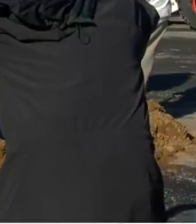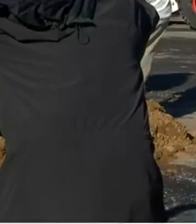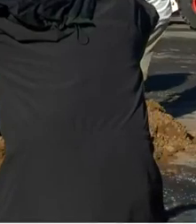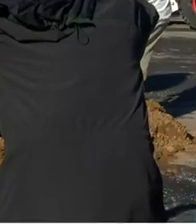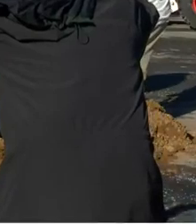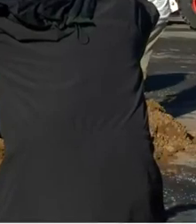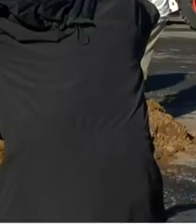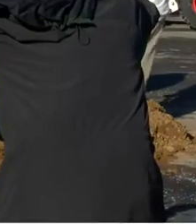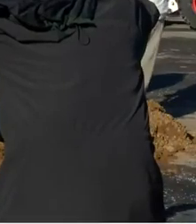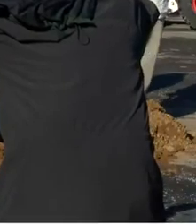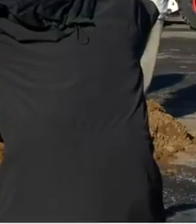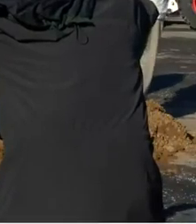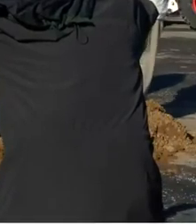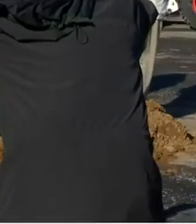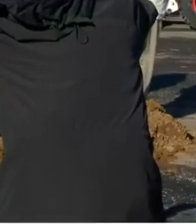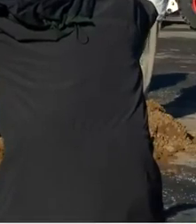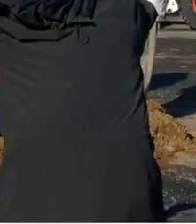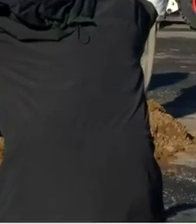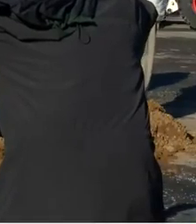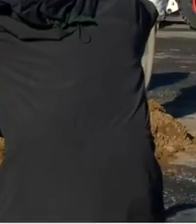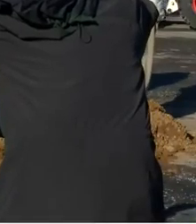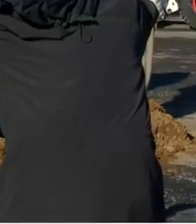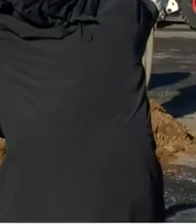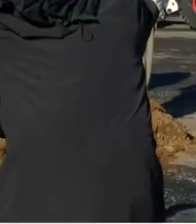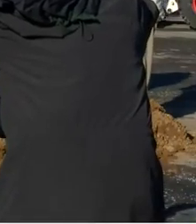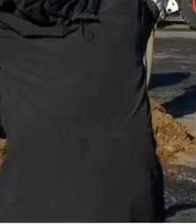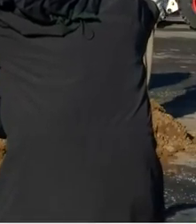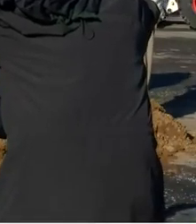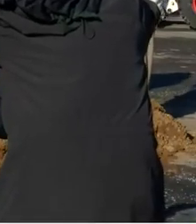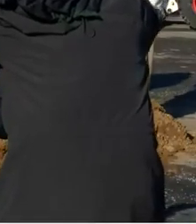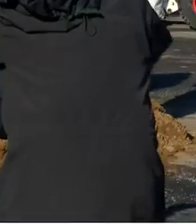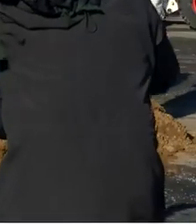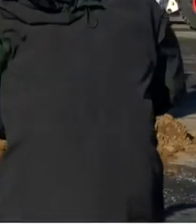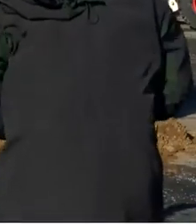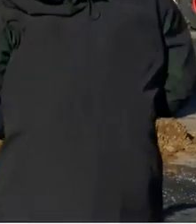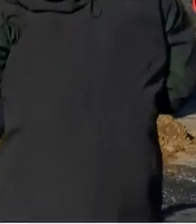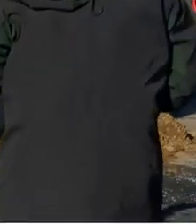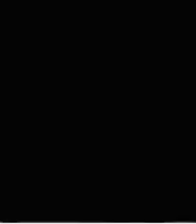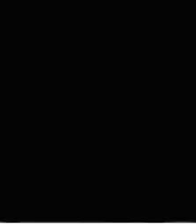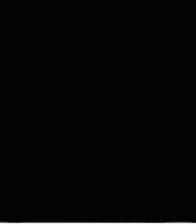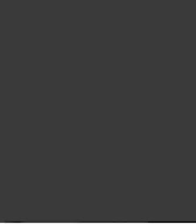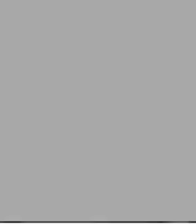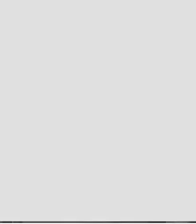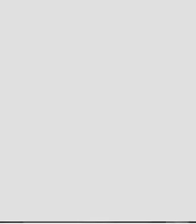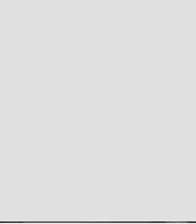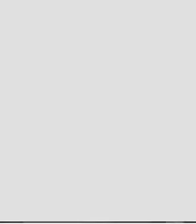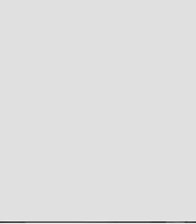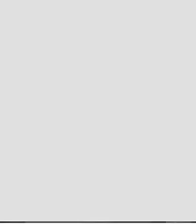1, 2, 3. Lidl! All right. I get it in the same thing.